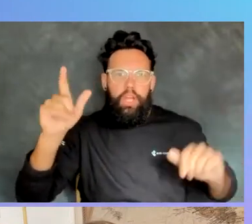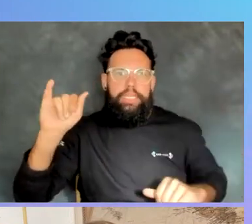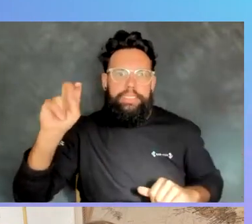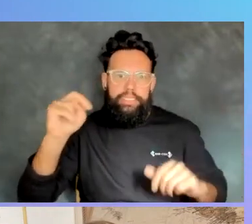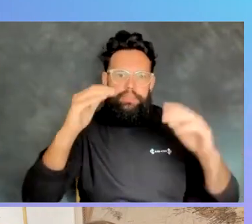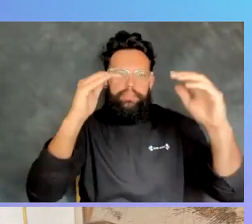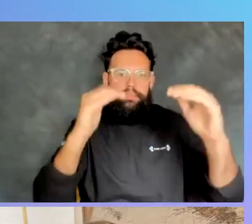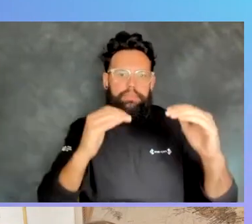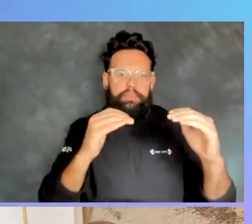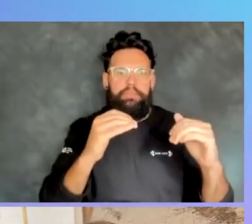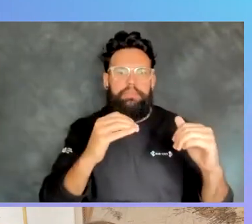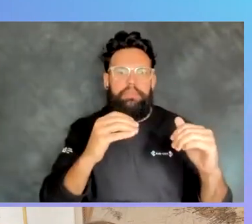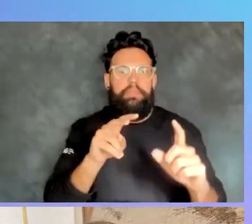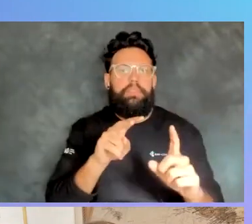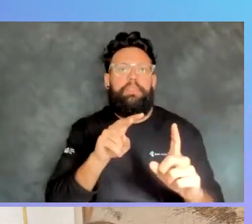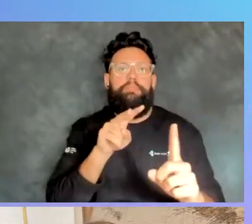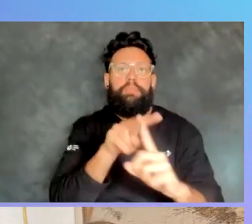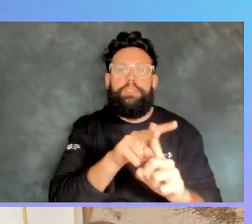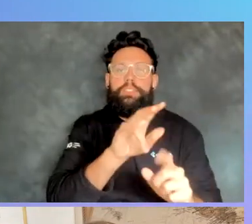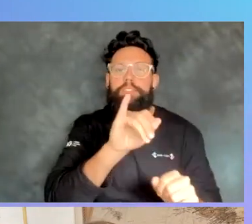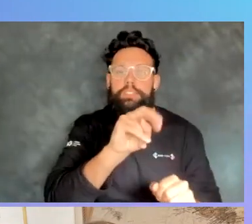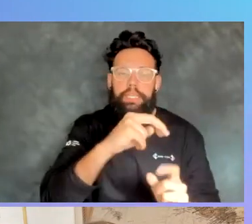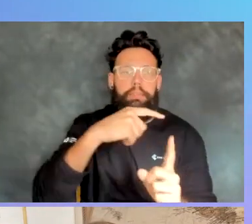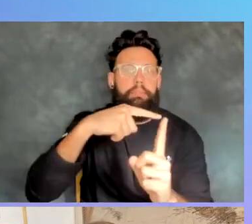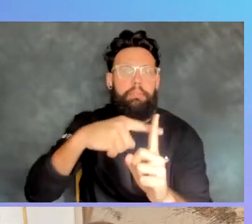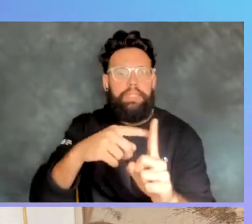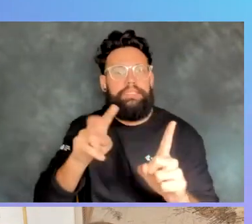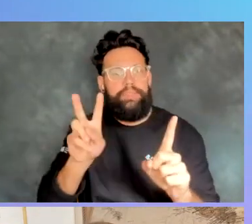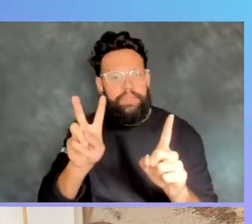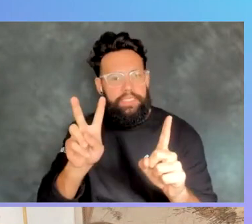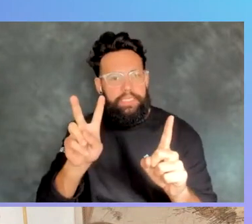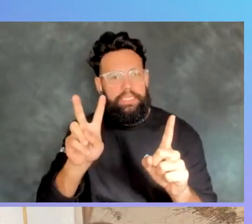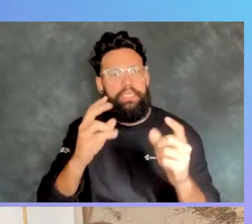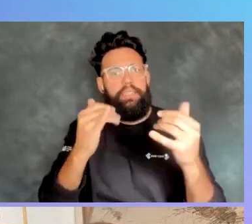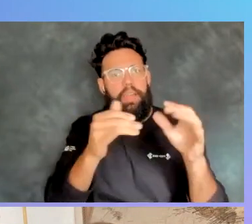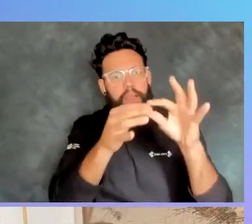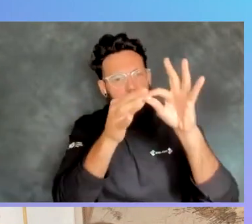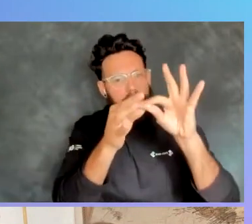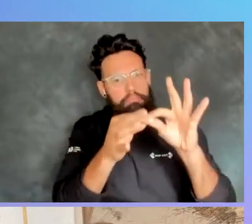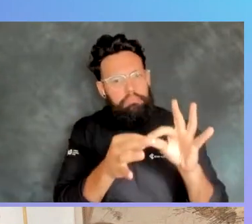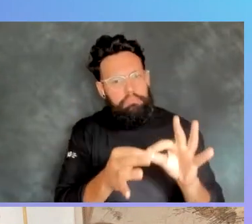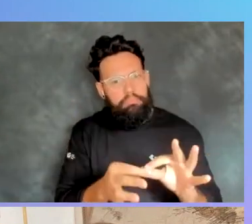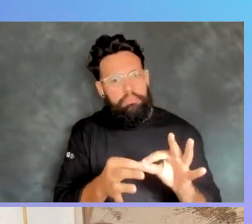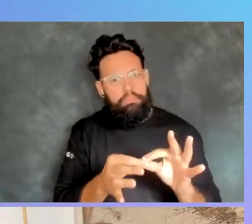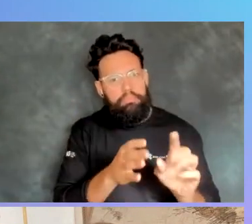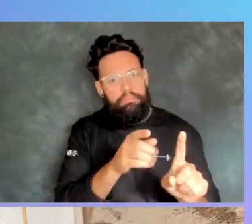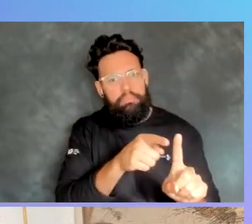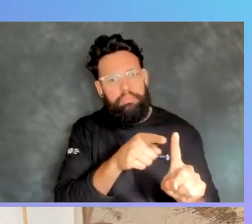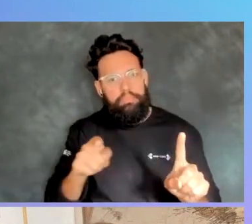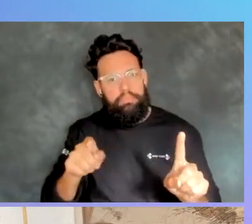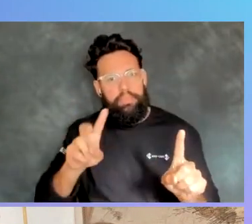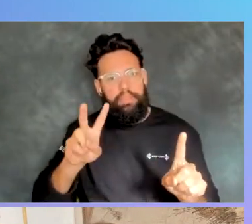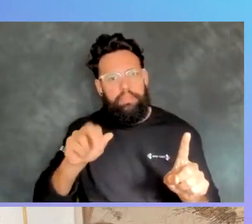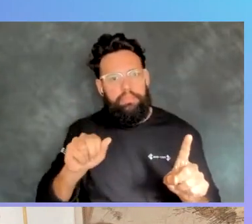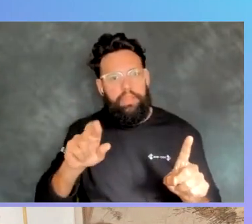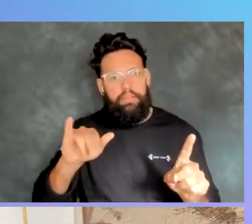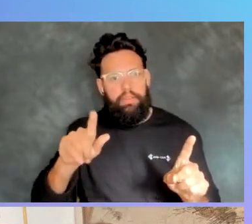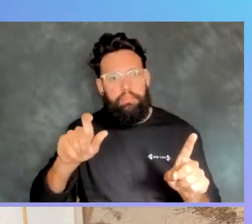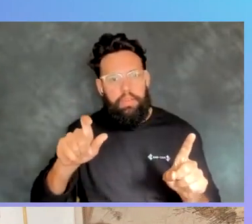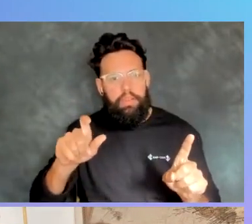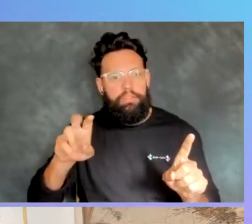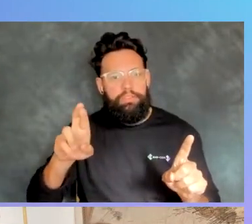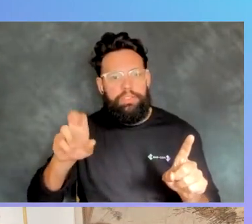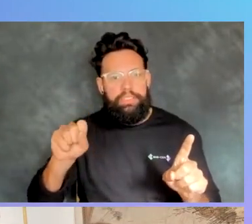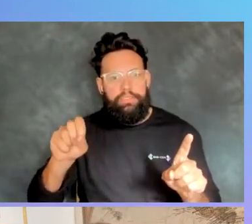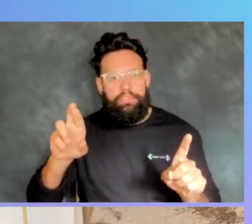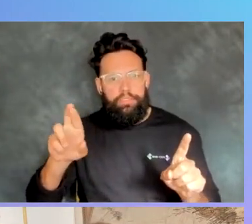voltage in, it says plus V, and goes into a variable resistor, which